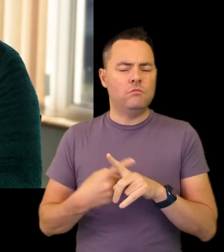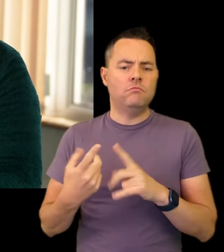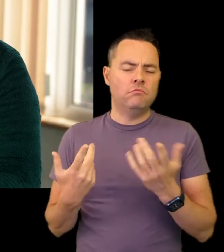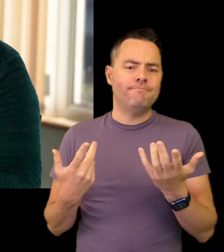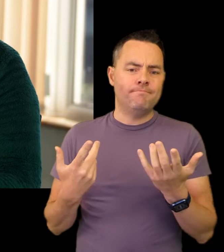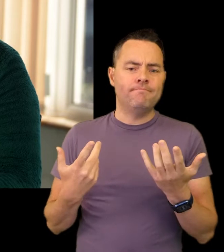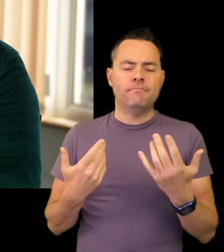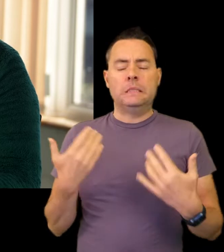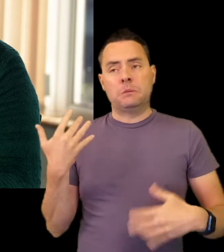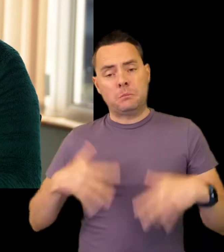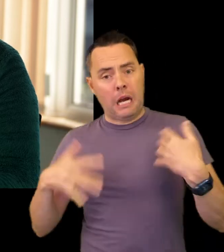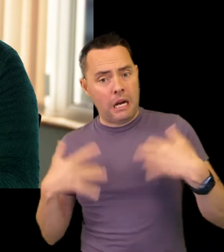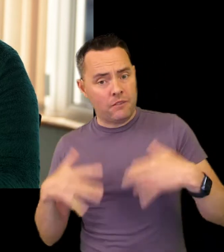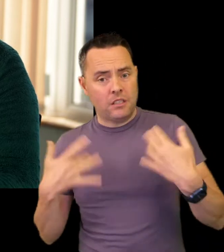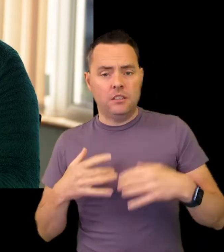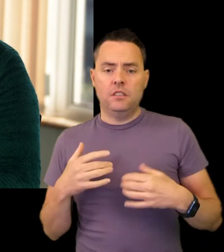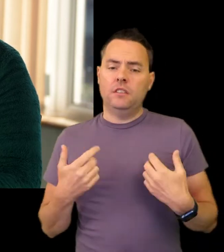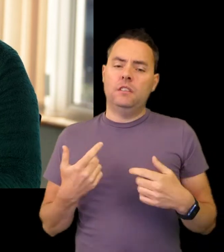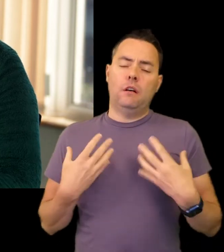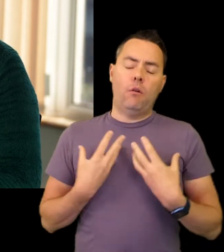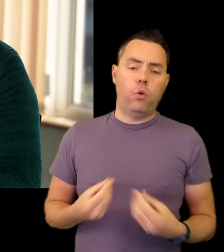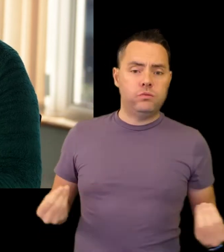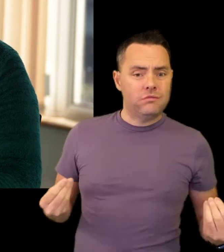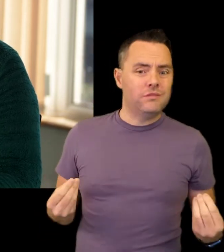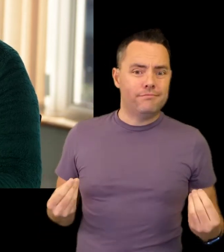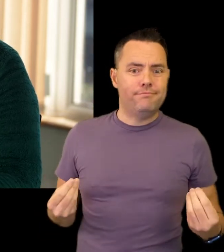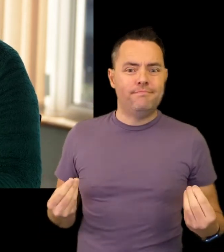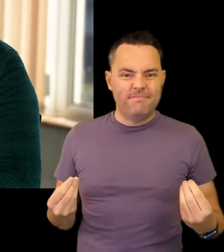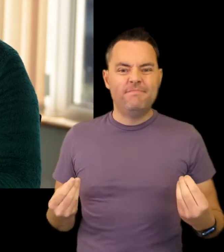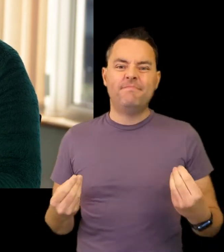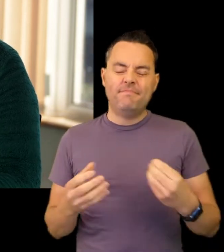temperature. It's painful, it's exhausting,